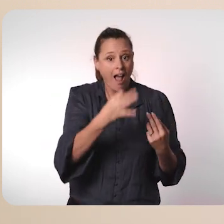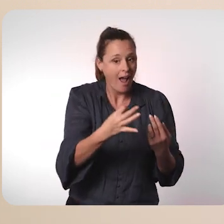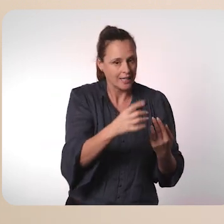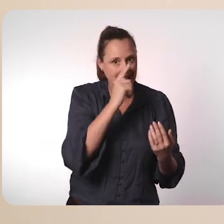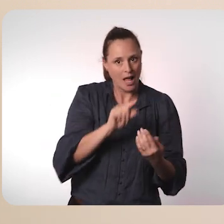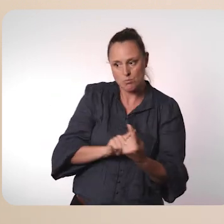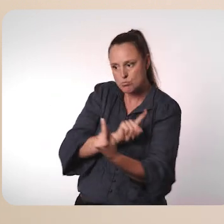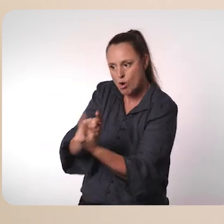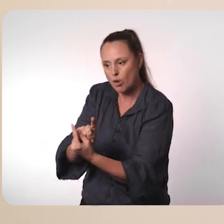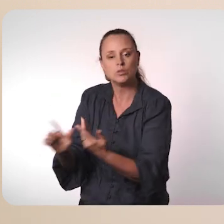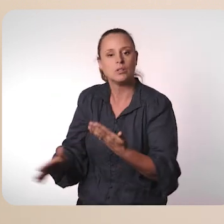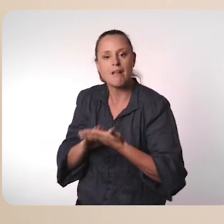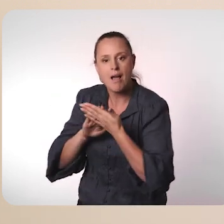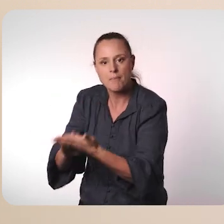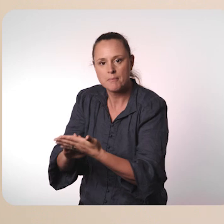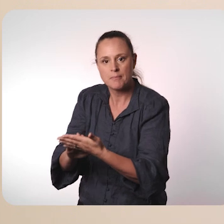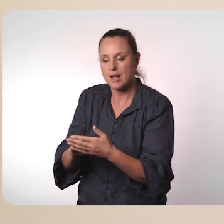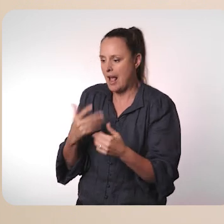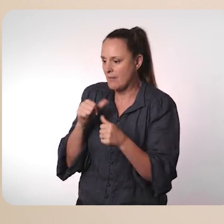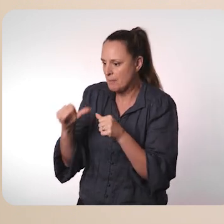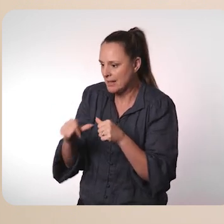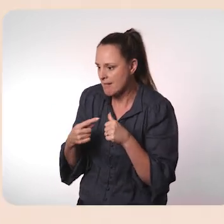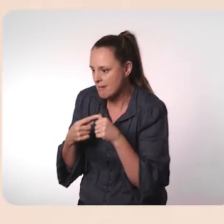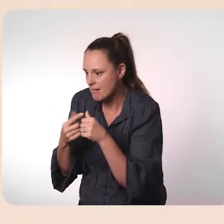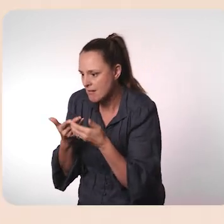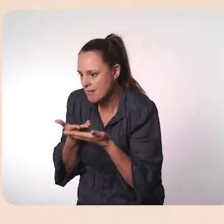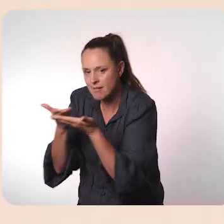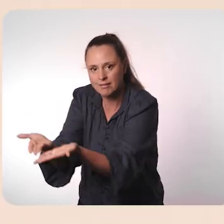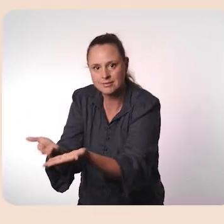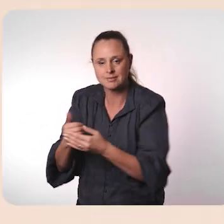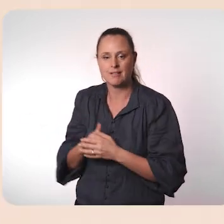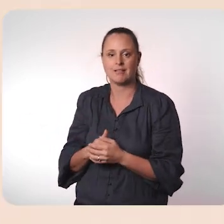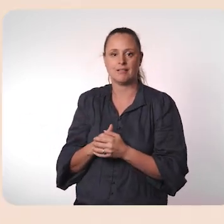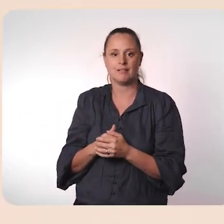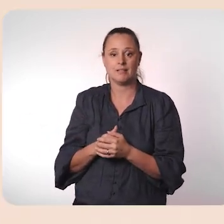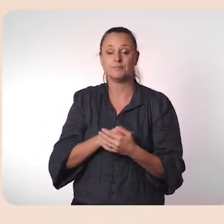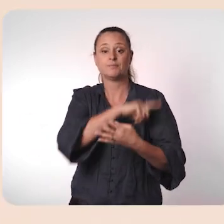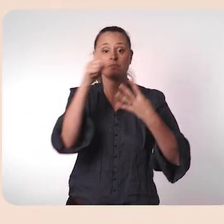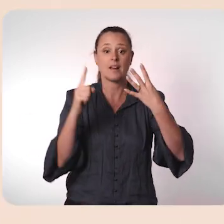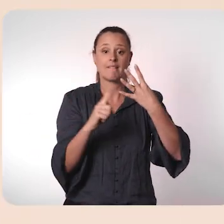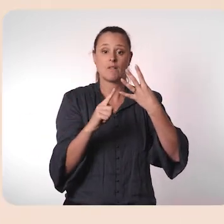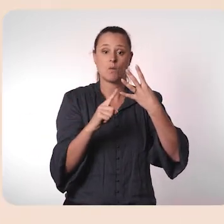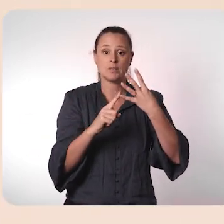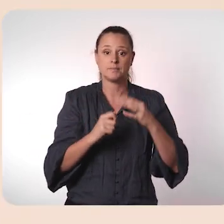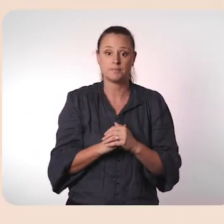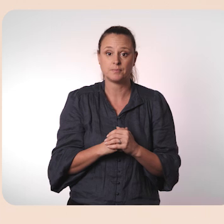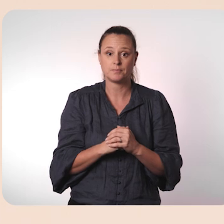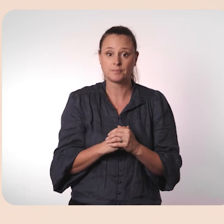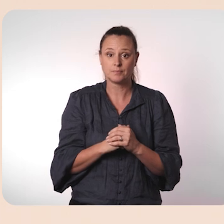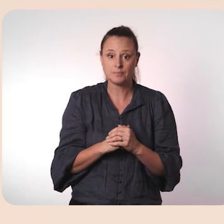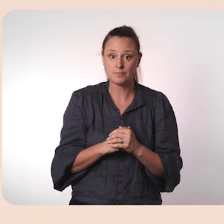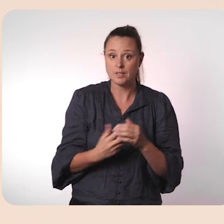responses? And be committed to wanting to make those improvements. Action 4. Promote the inclusion of women and girls